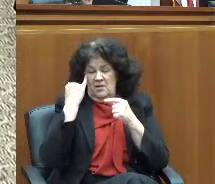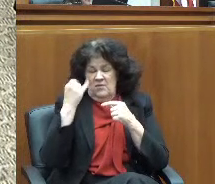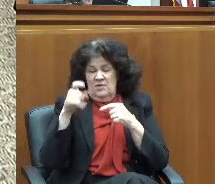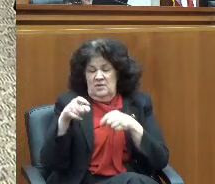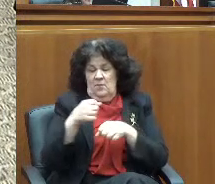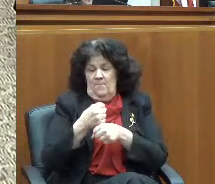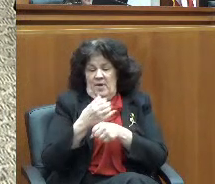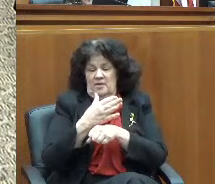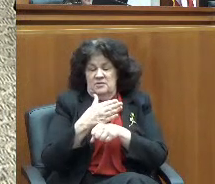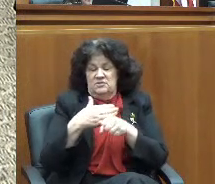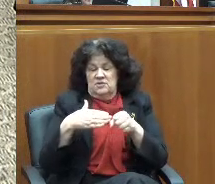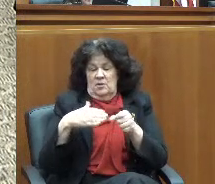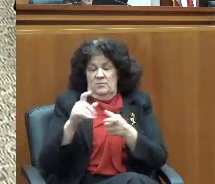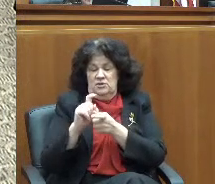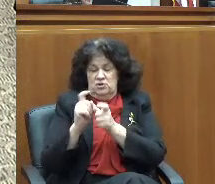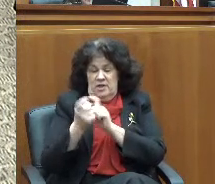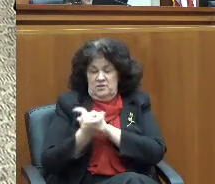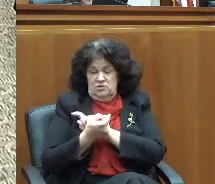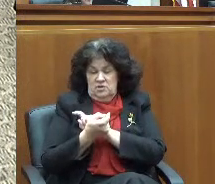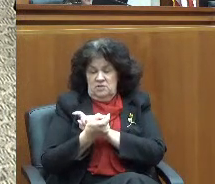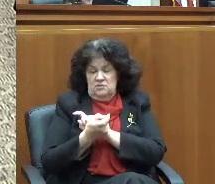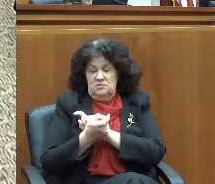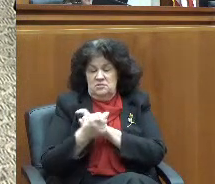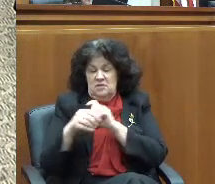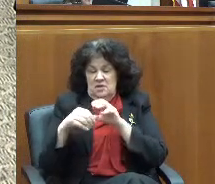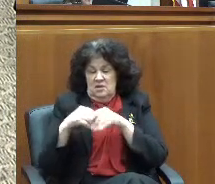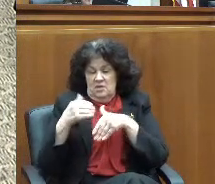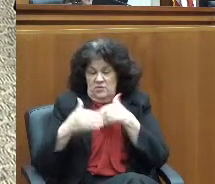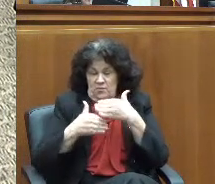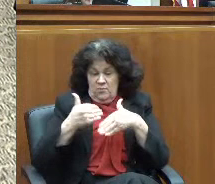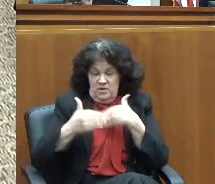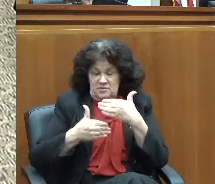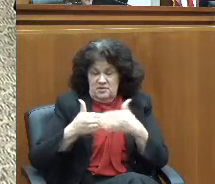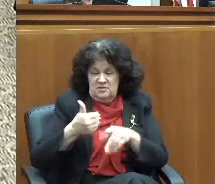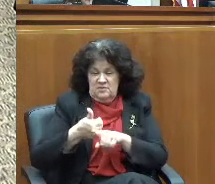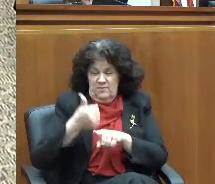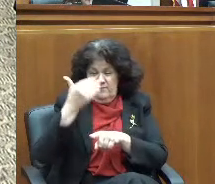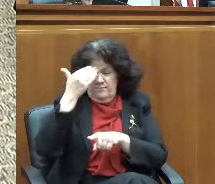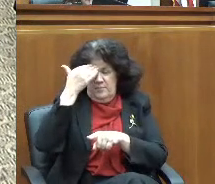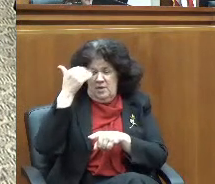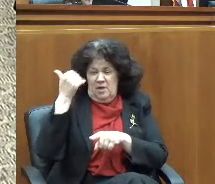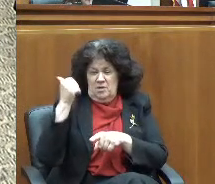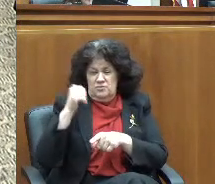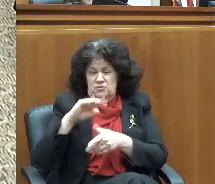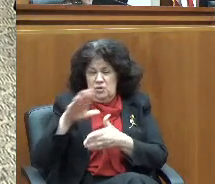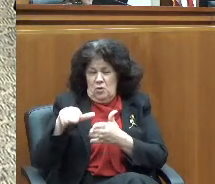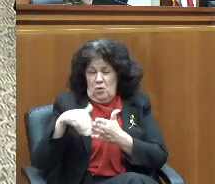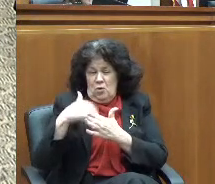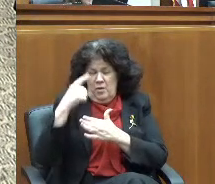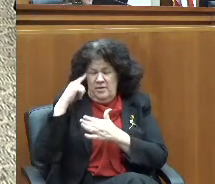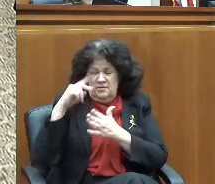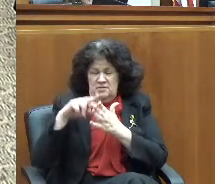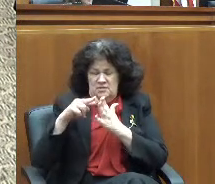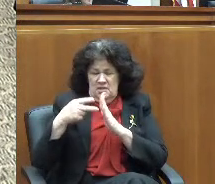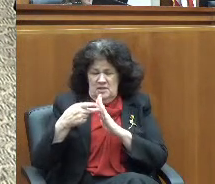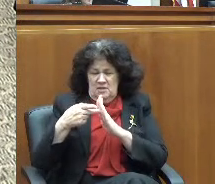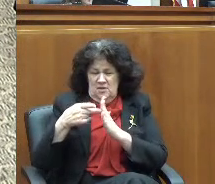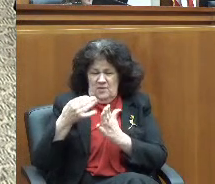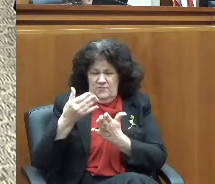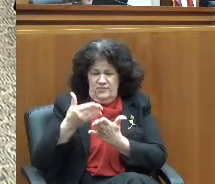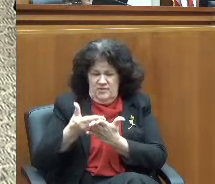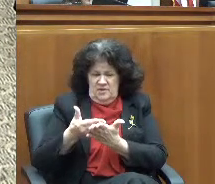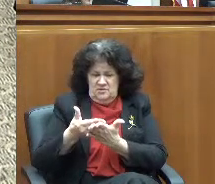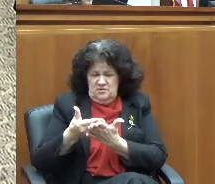some substantive changes in the process itself. Because the whole intent of this years ago